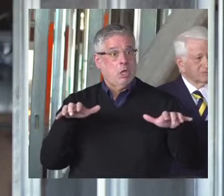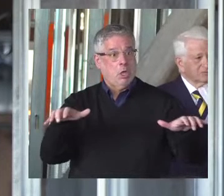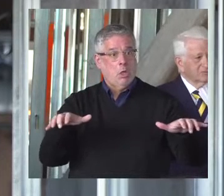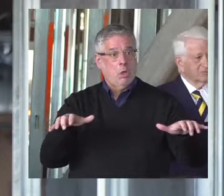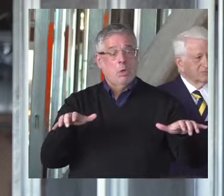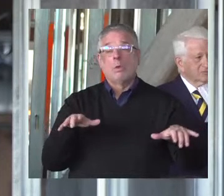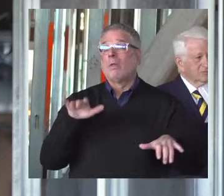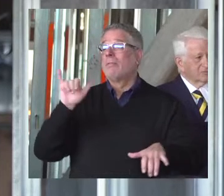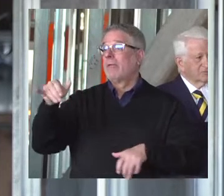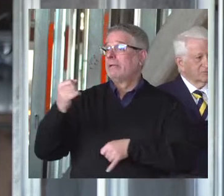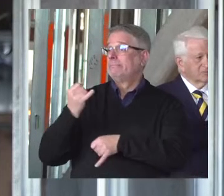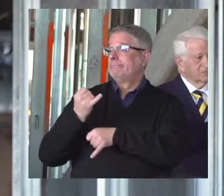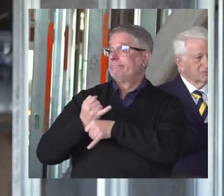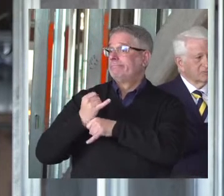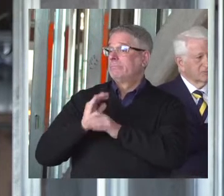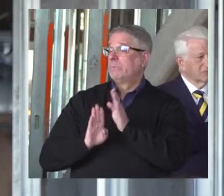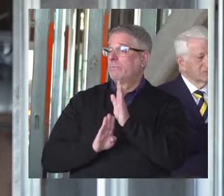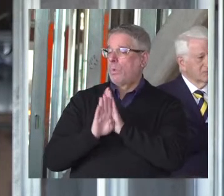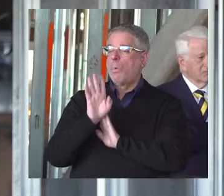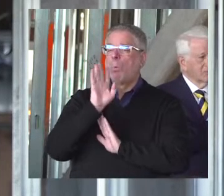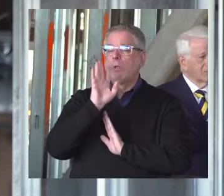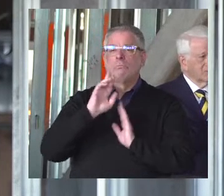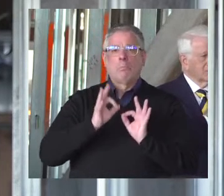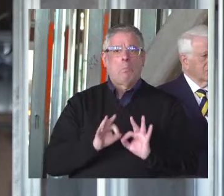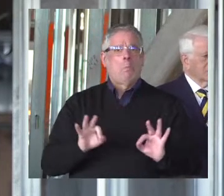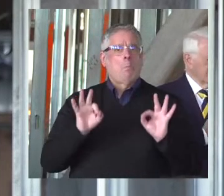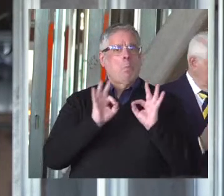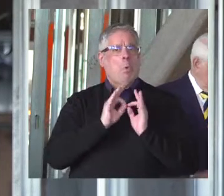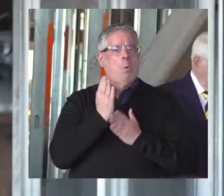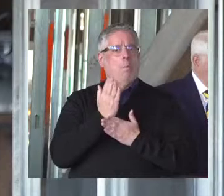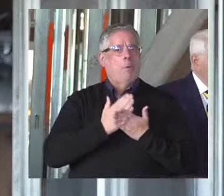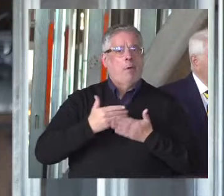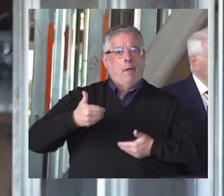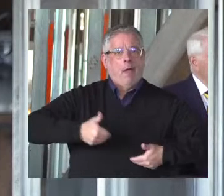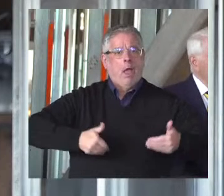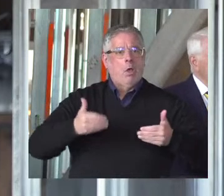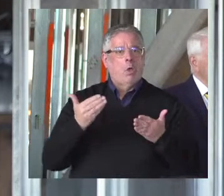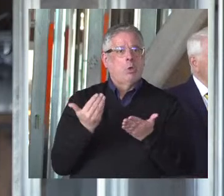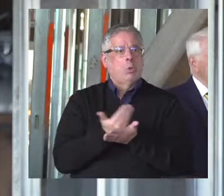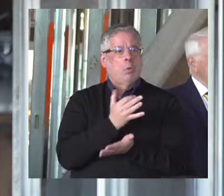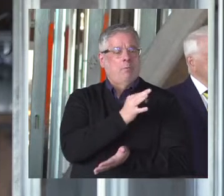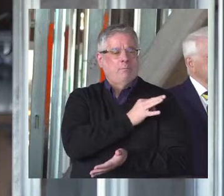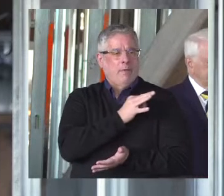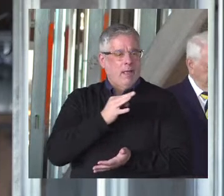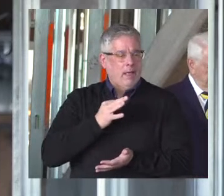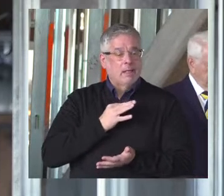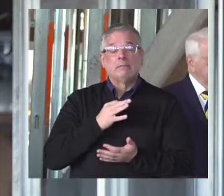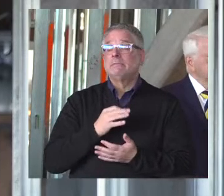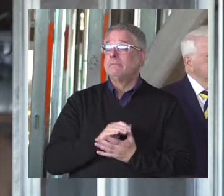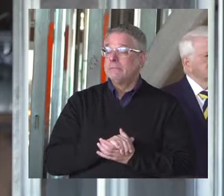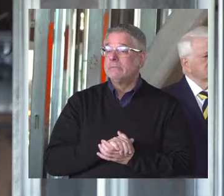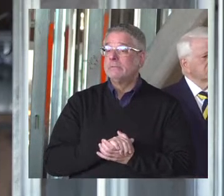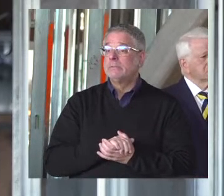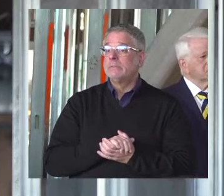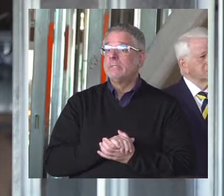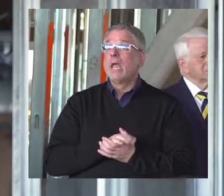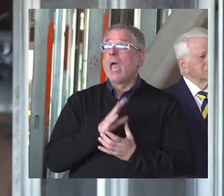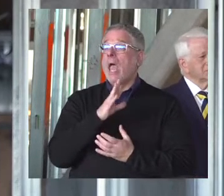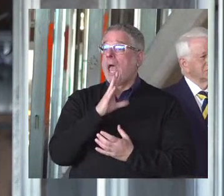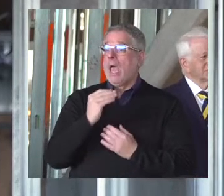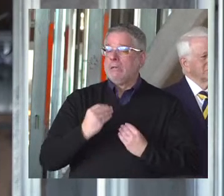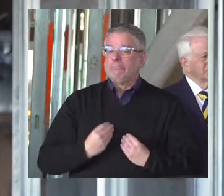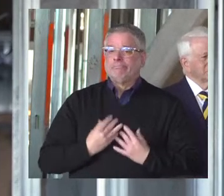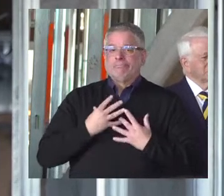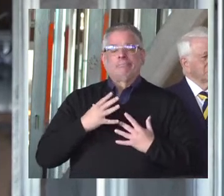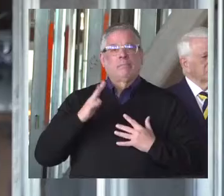as the Institute develops, will have a key role in the hiring, bringing in new faculty to help re-energize